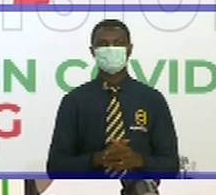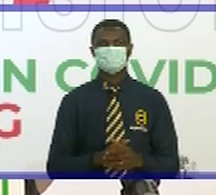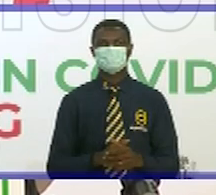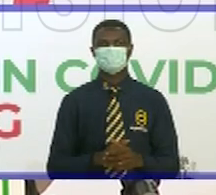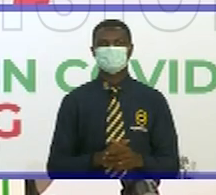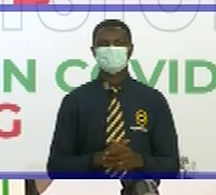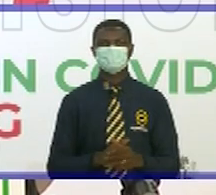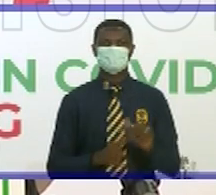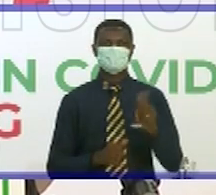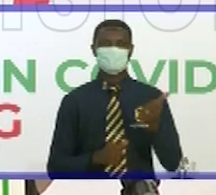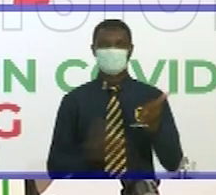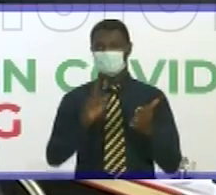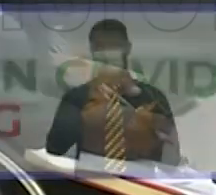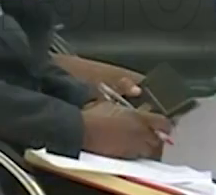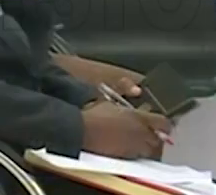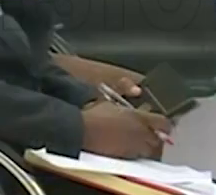ibele keji